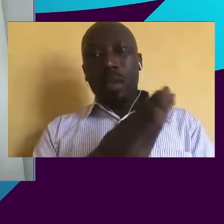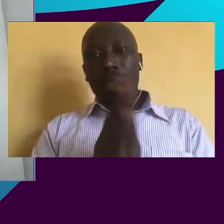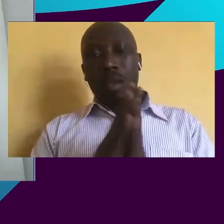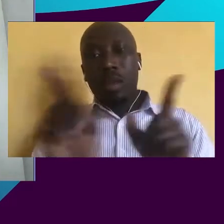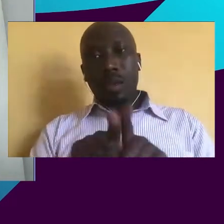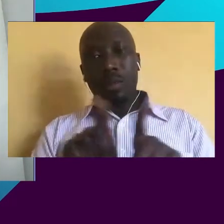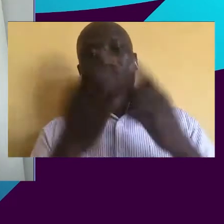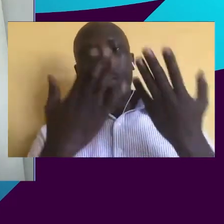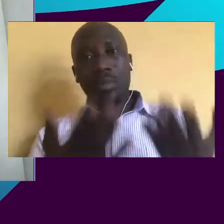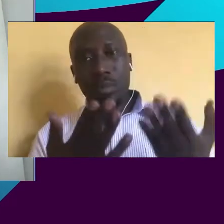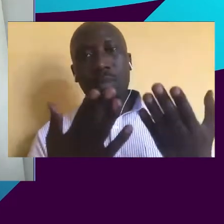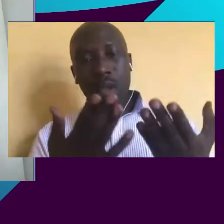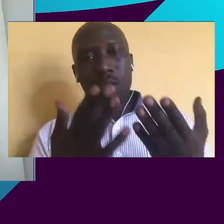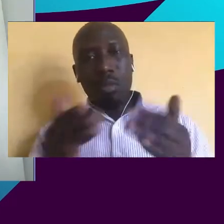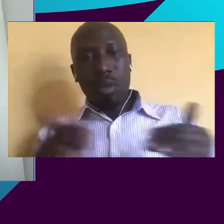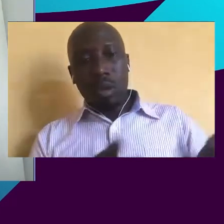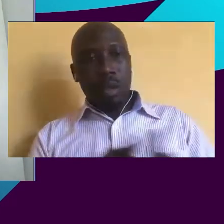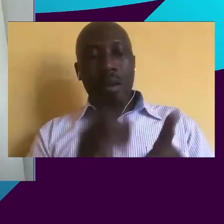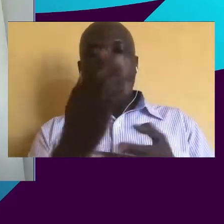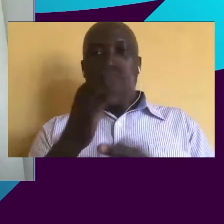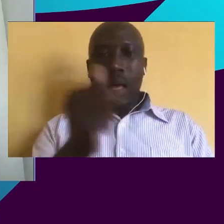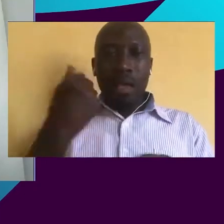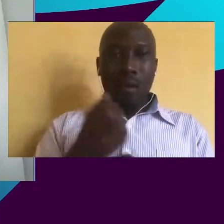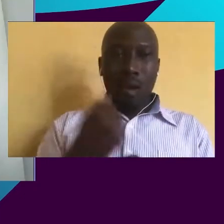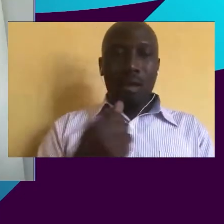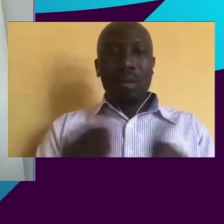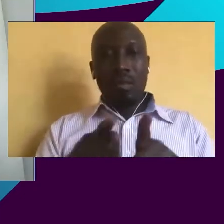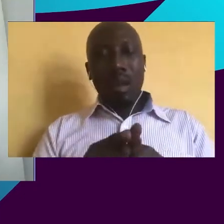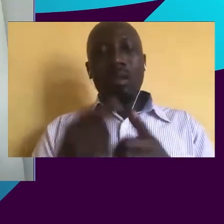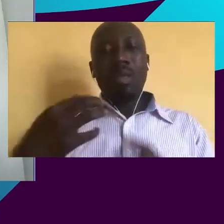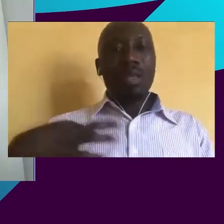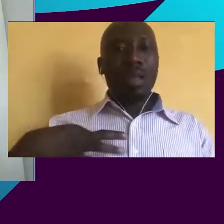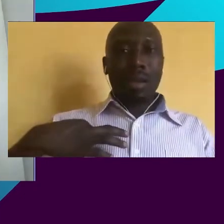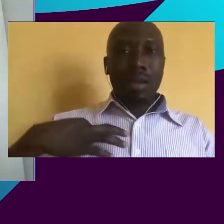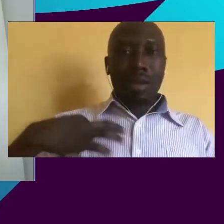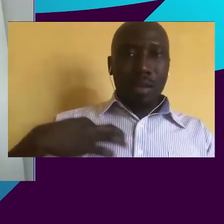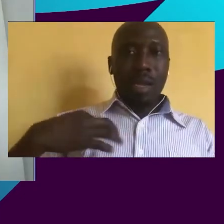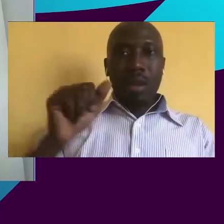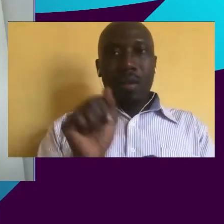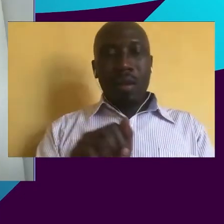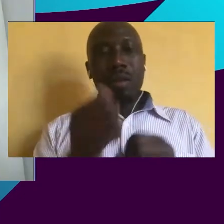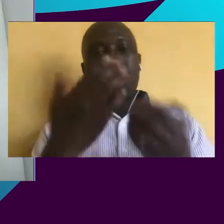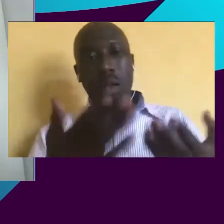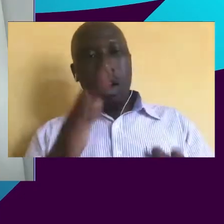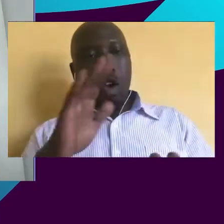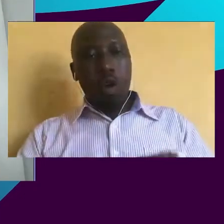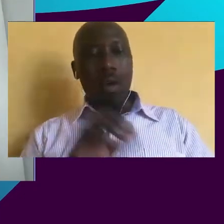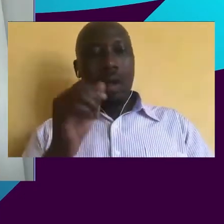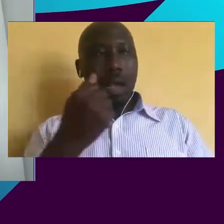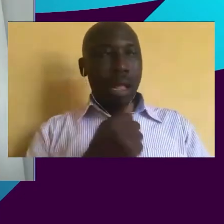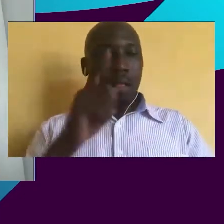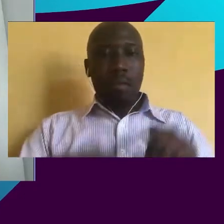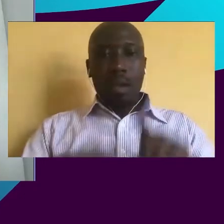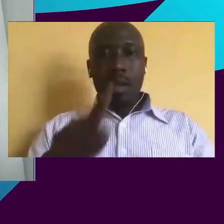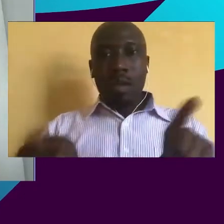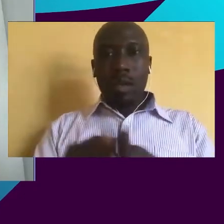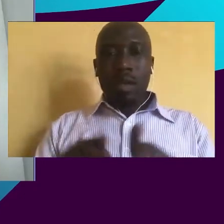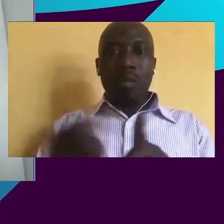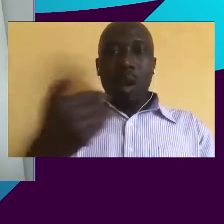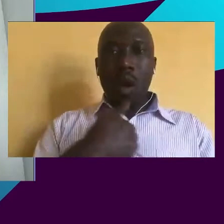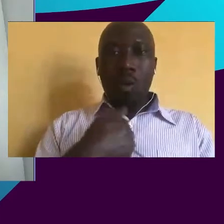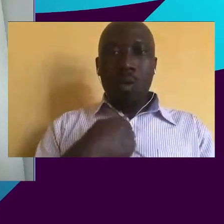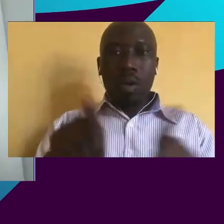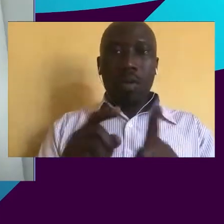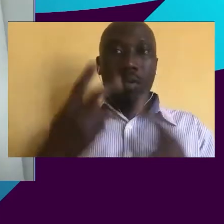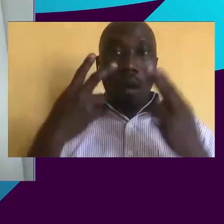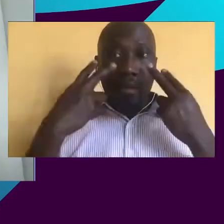the work I done with the Charity Fund was really centred around girls' participation. And I had a vision of,